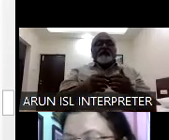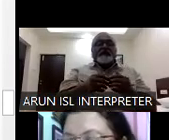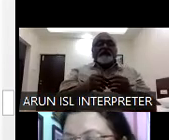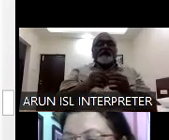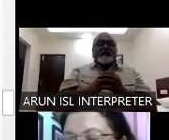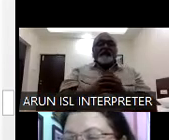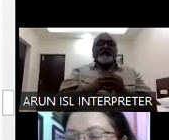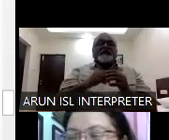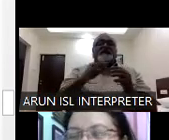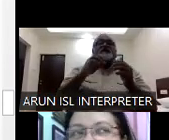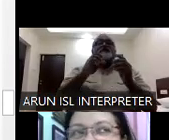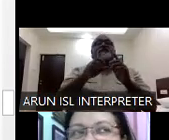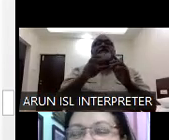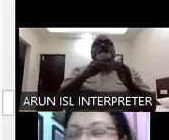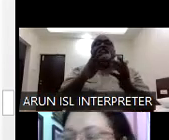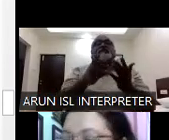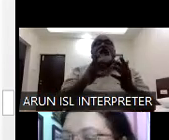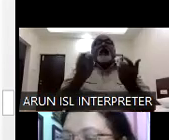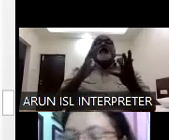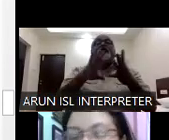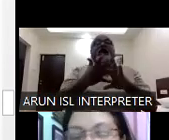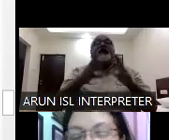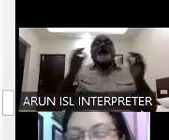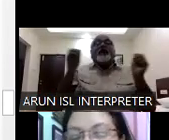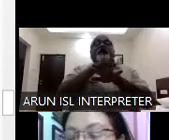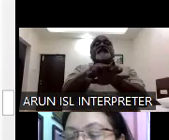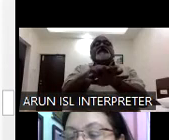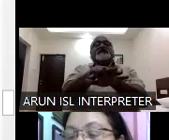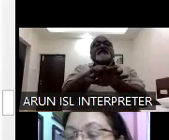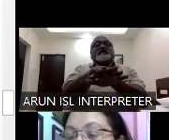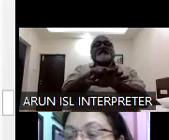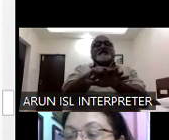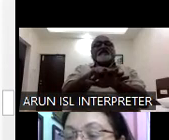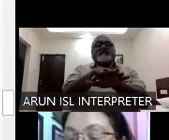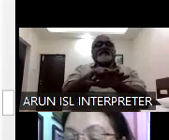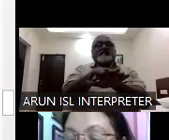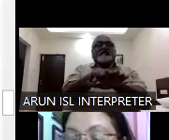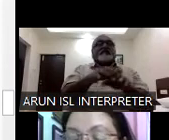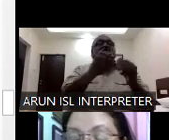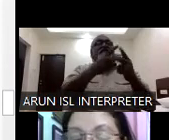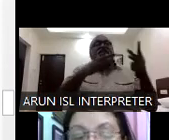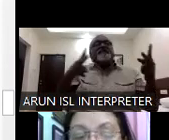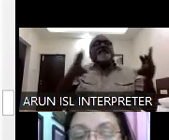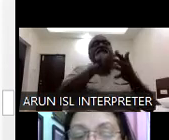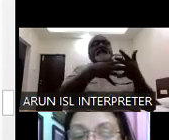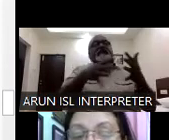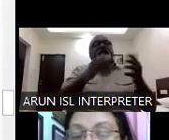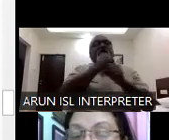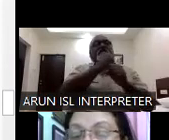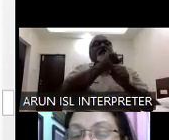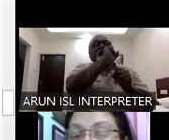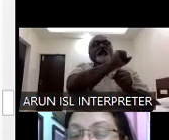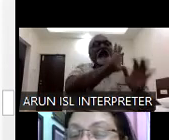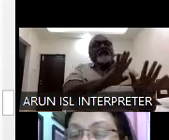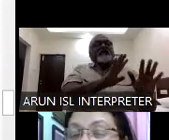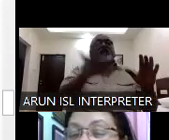all the schemes for persons with disability. So this is what, so